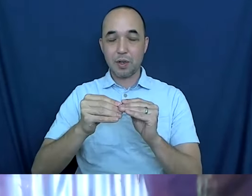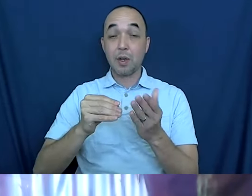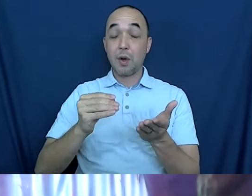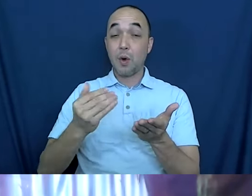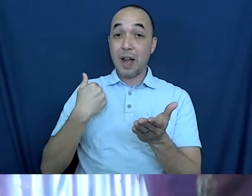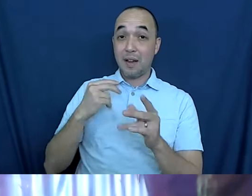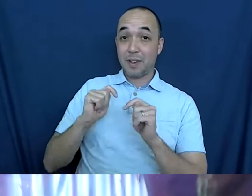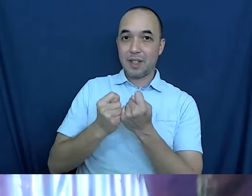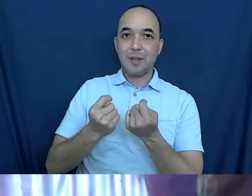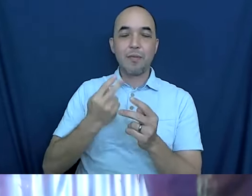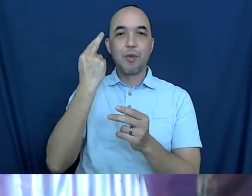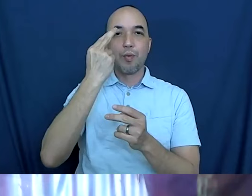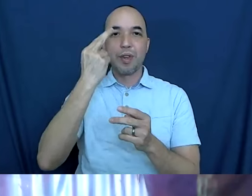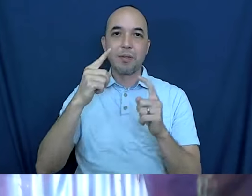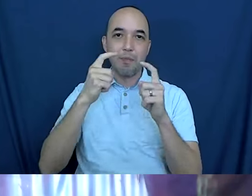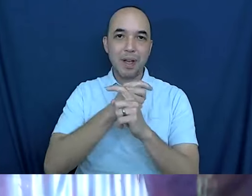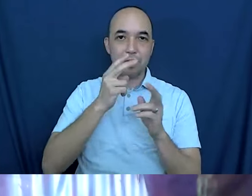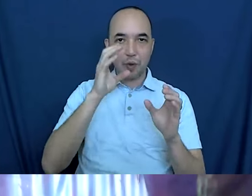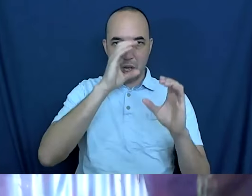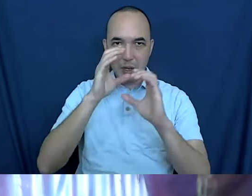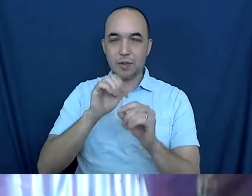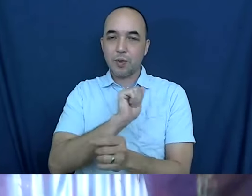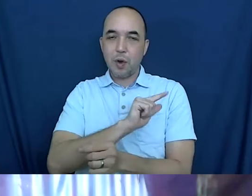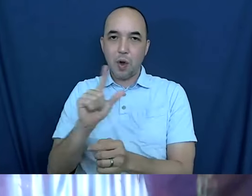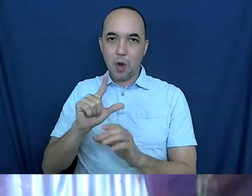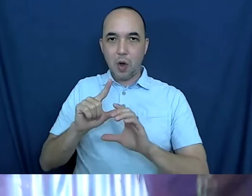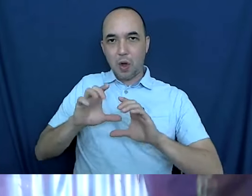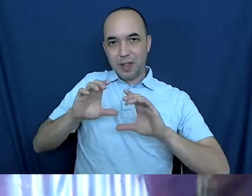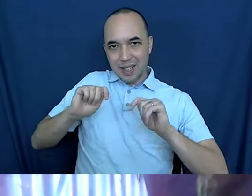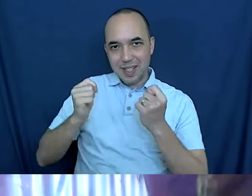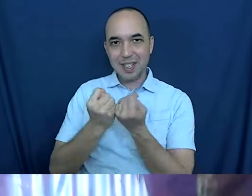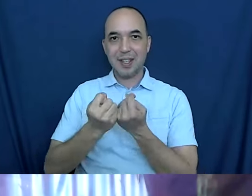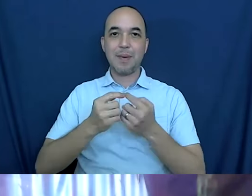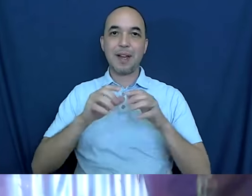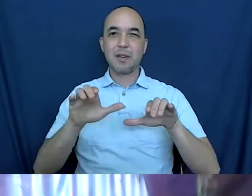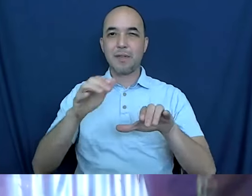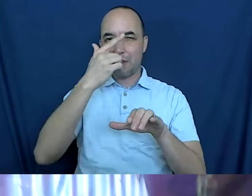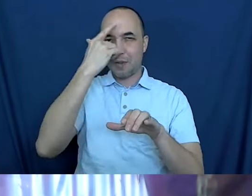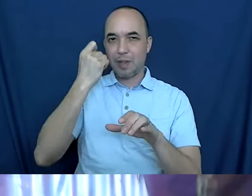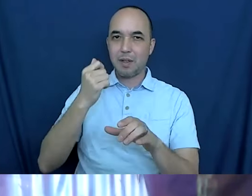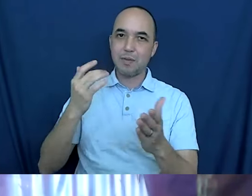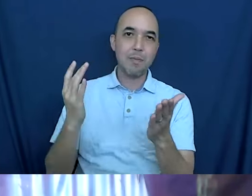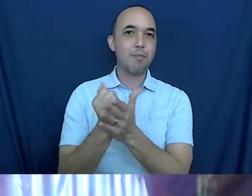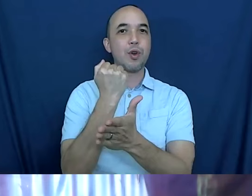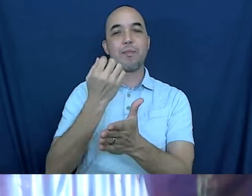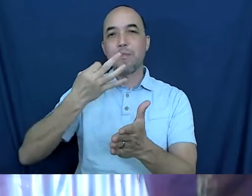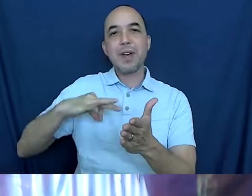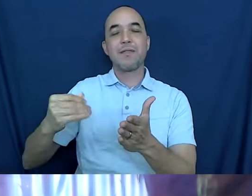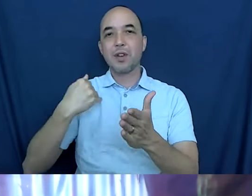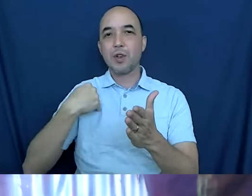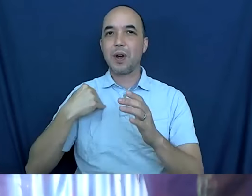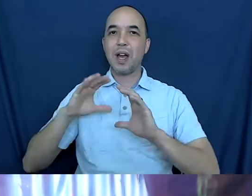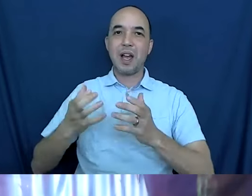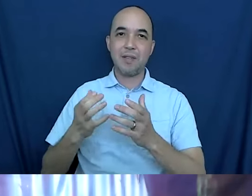are all team-based. Yeah. It's such an asset. That's the advocacy too. Rather than diversity